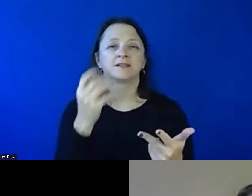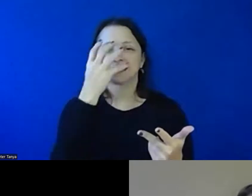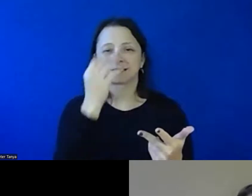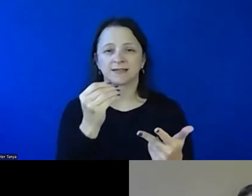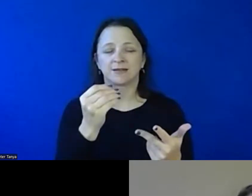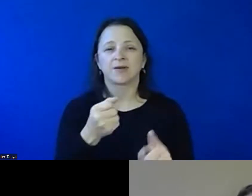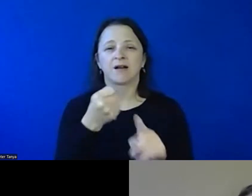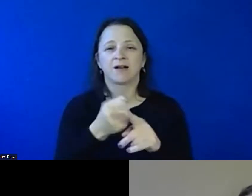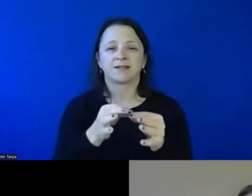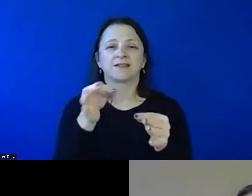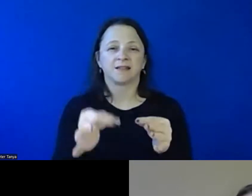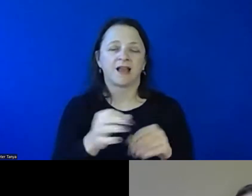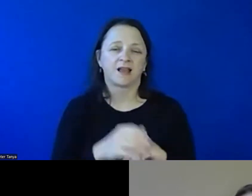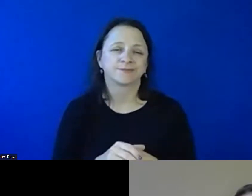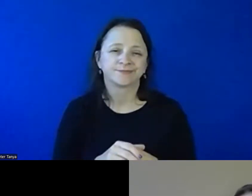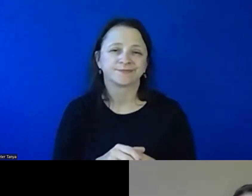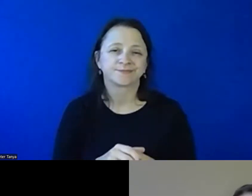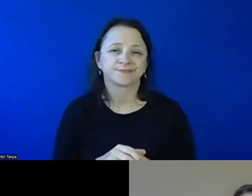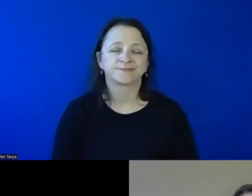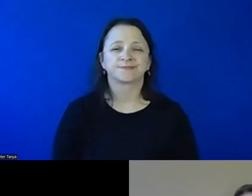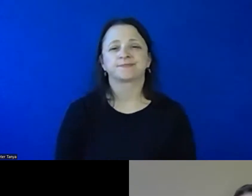onset delay.